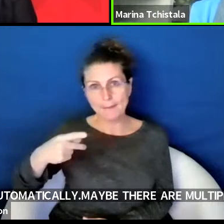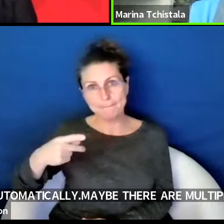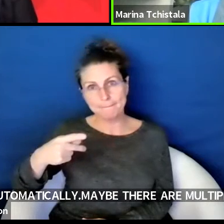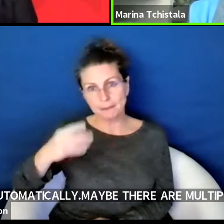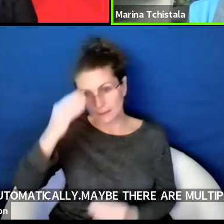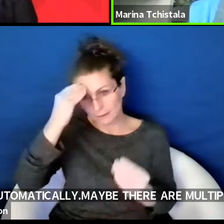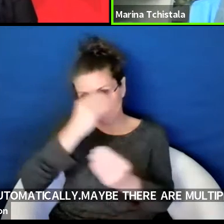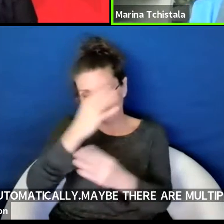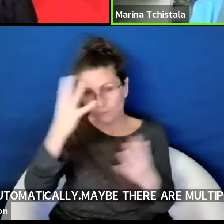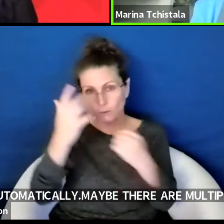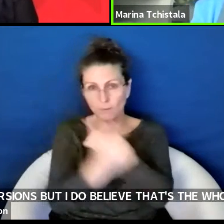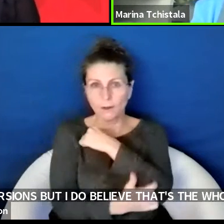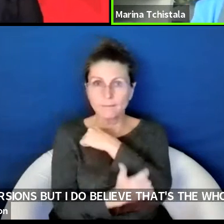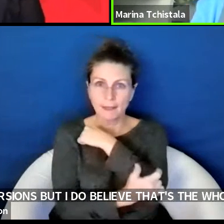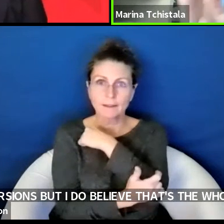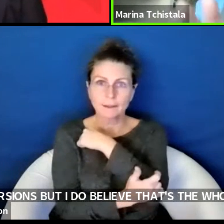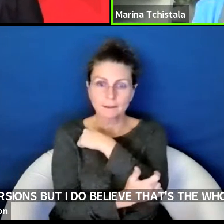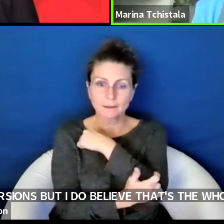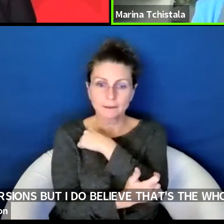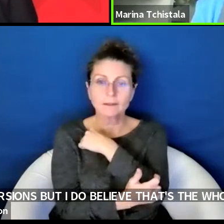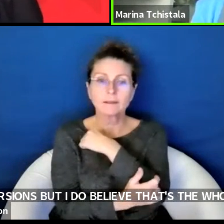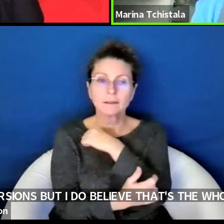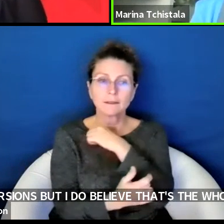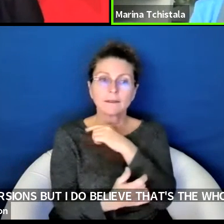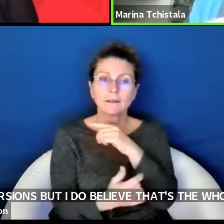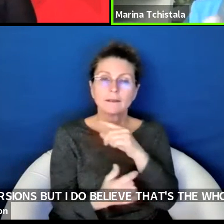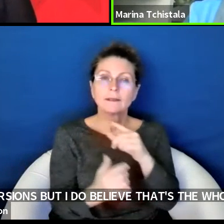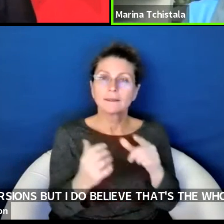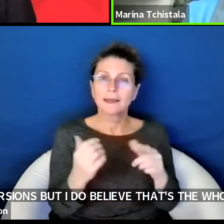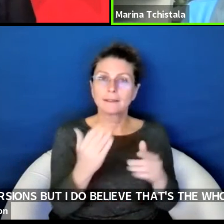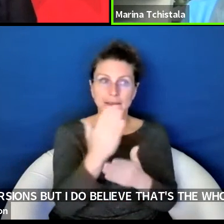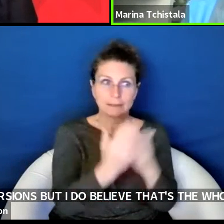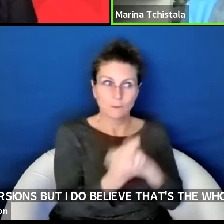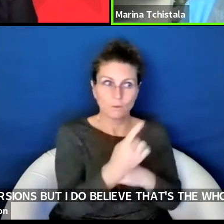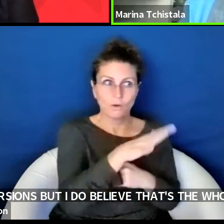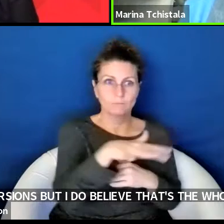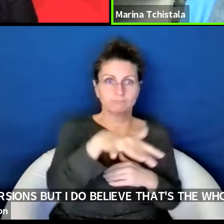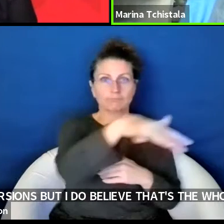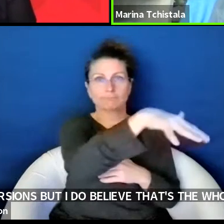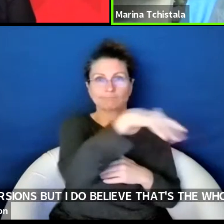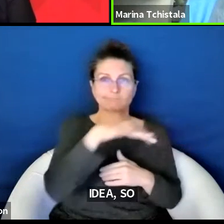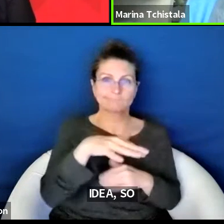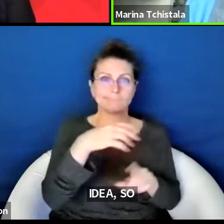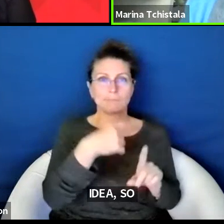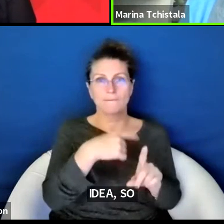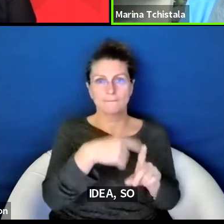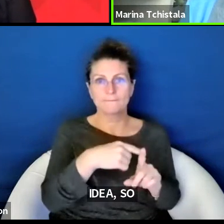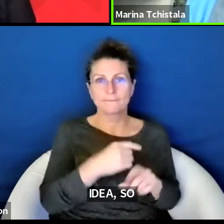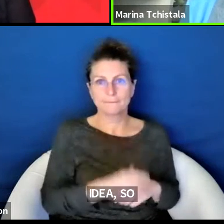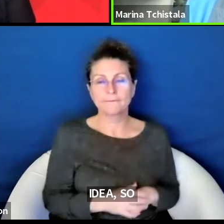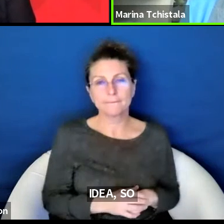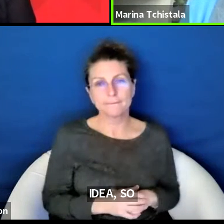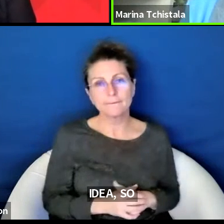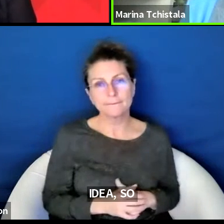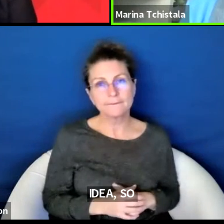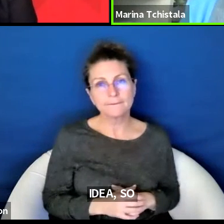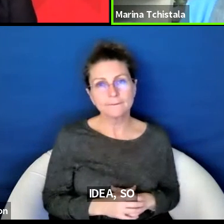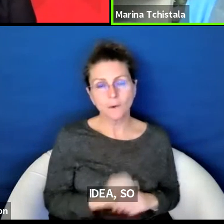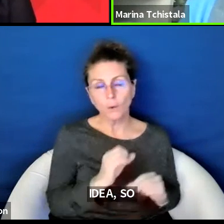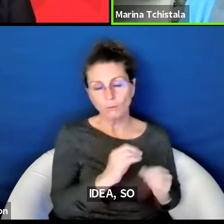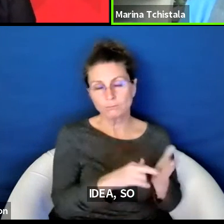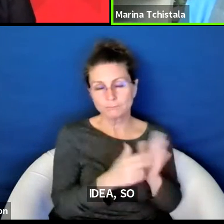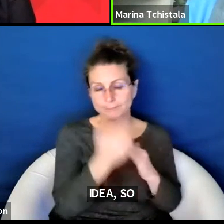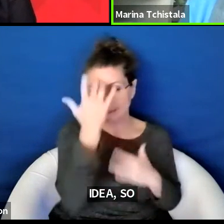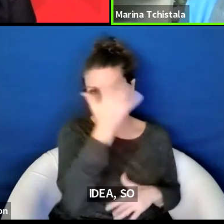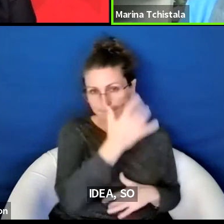notifies automatically the user on another side. And for more information, for all